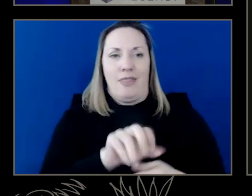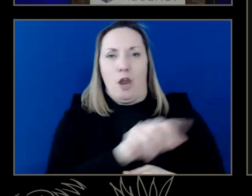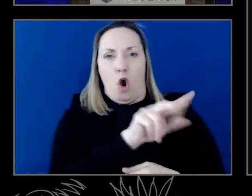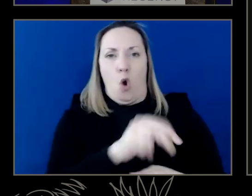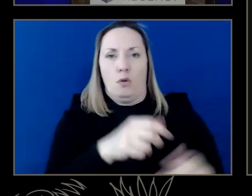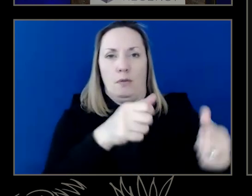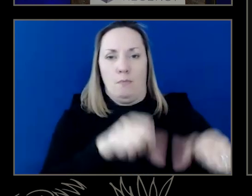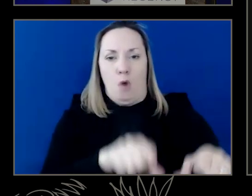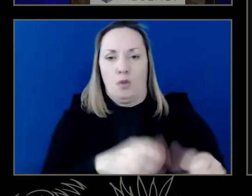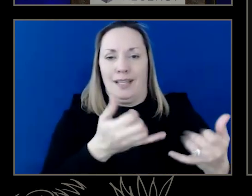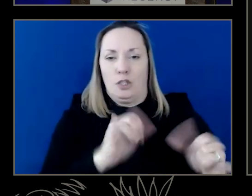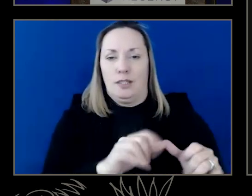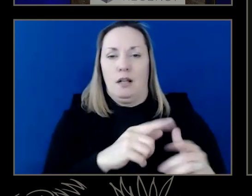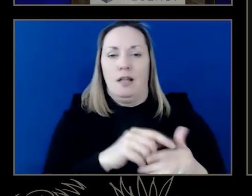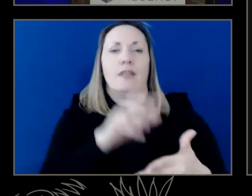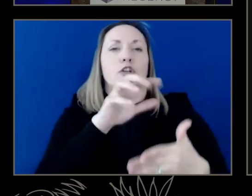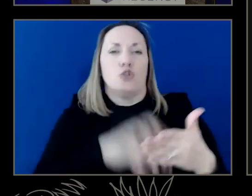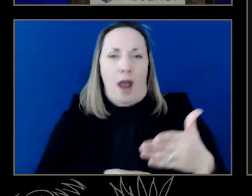draft state.